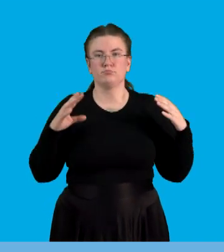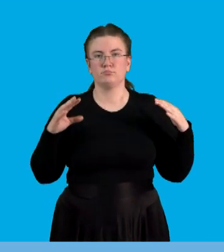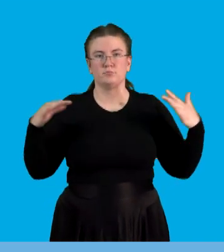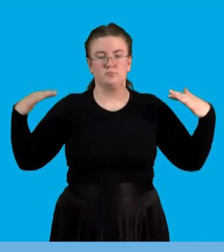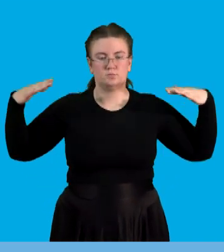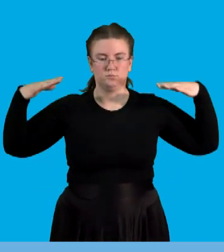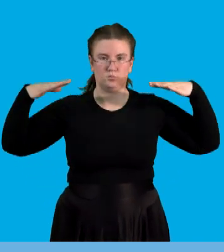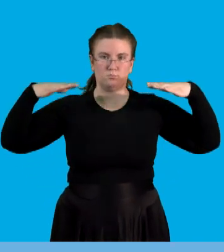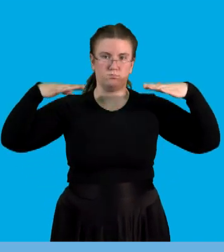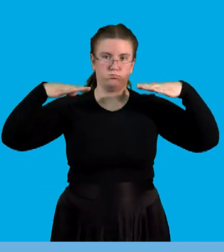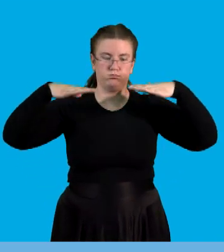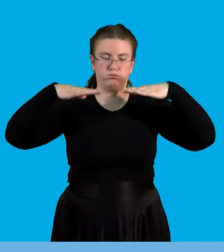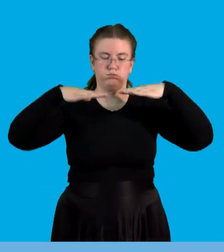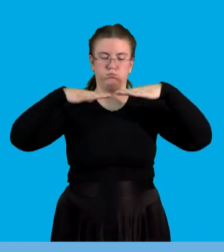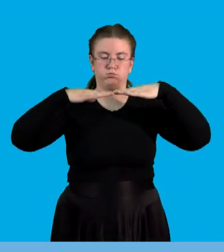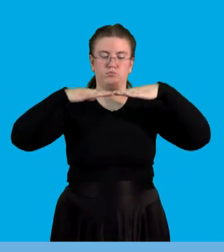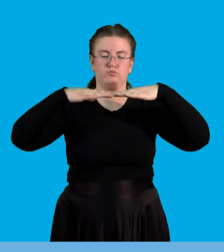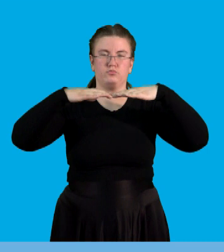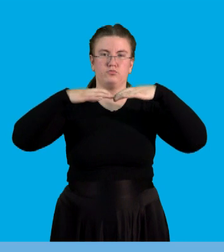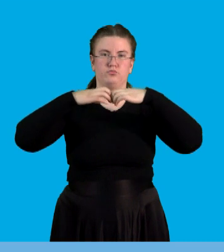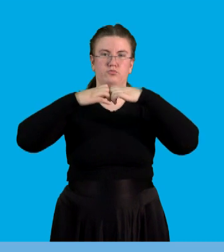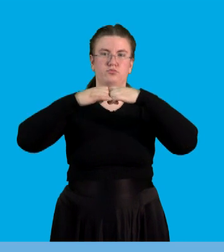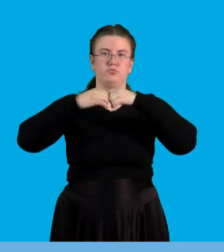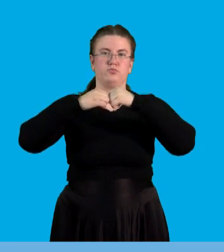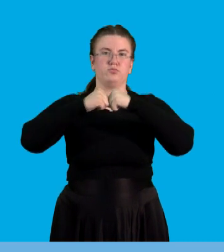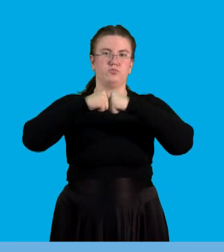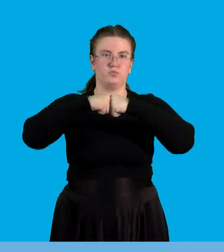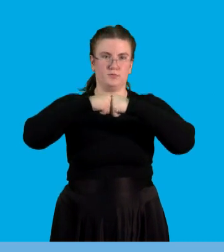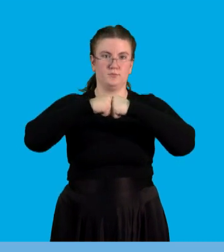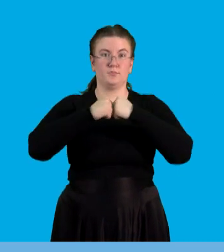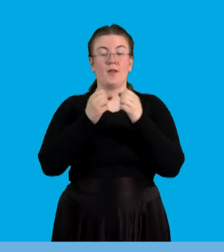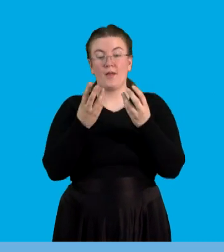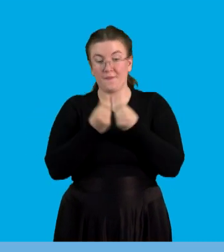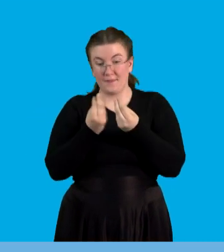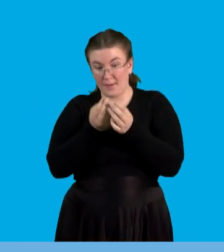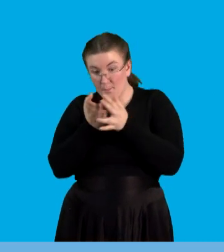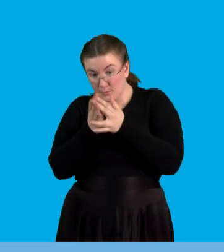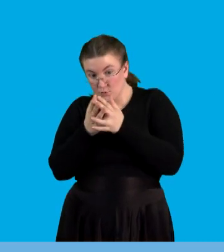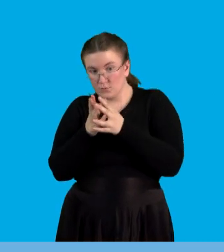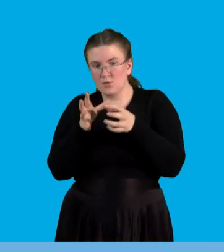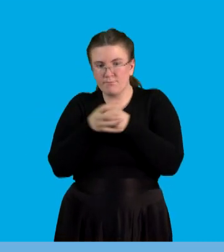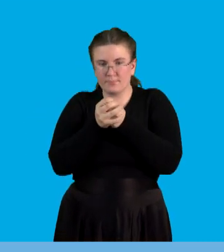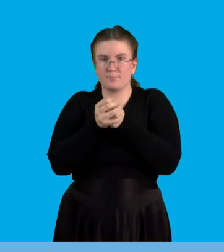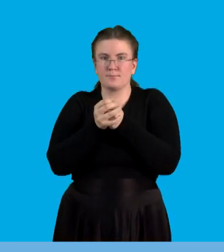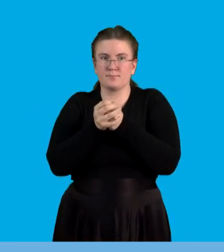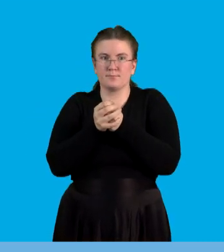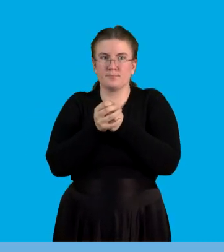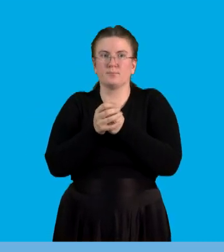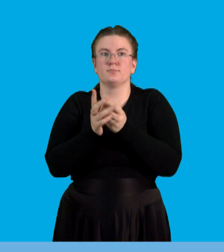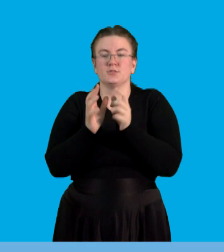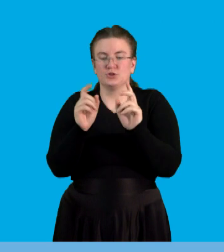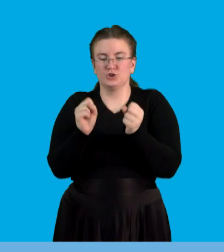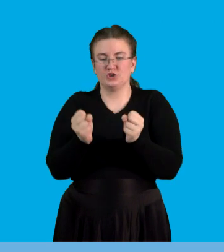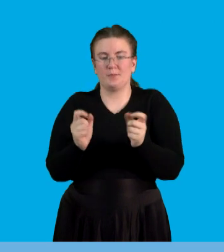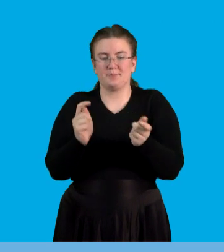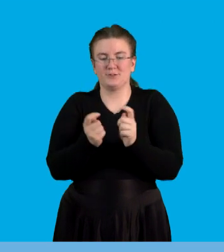acting to the left, the object in between is going to be squeezed or squashed, and then that's going to be